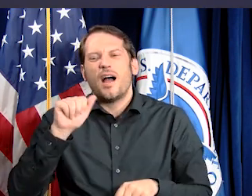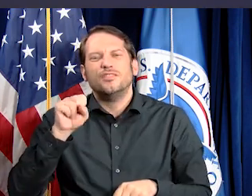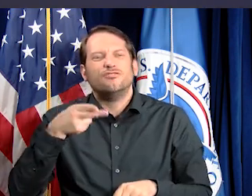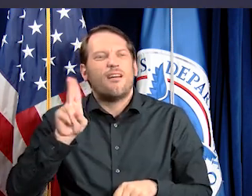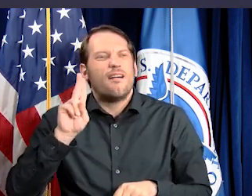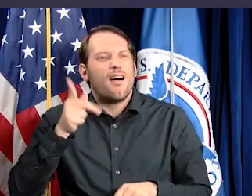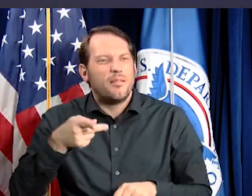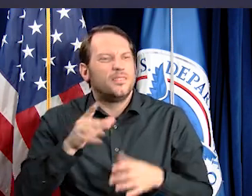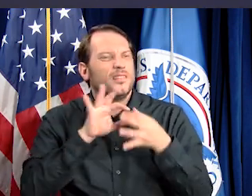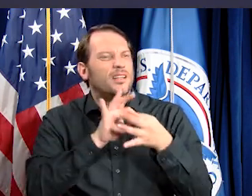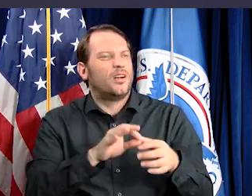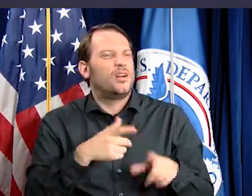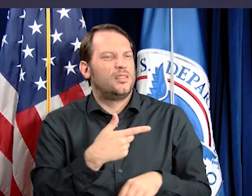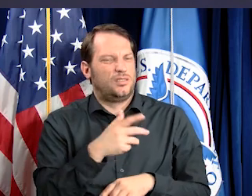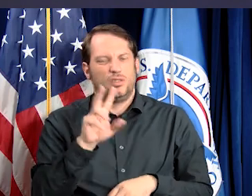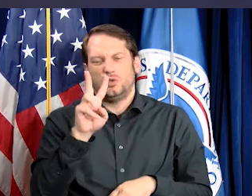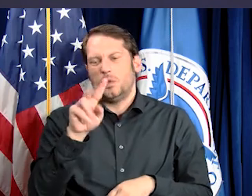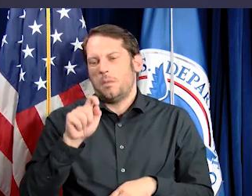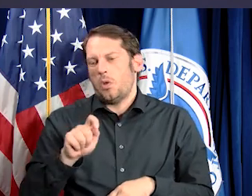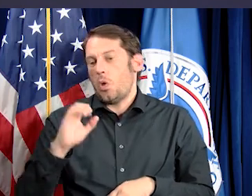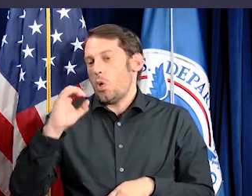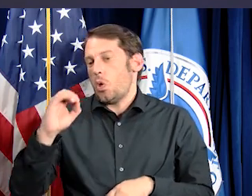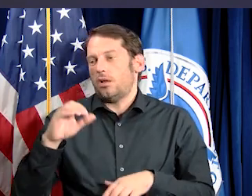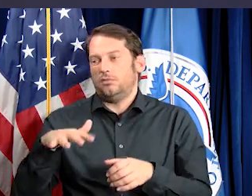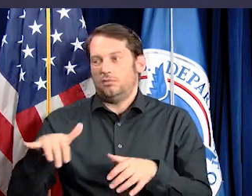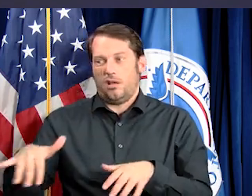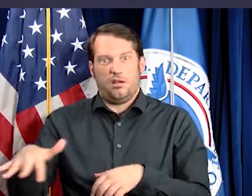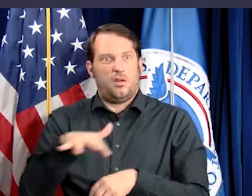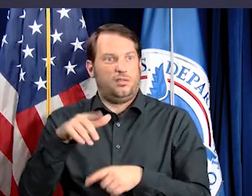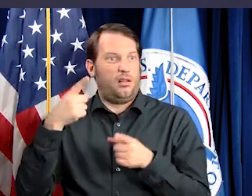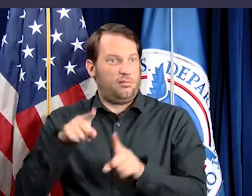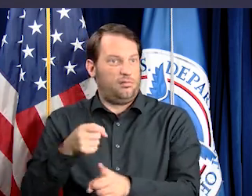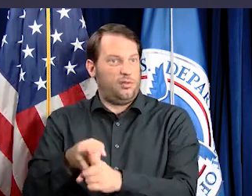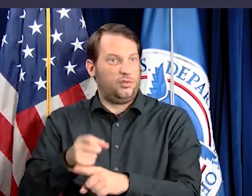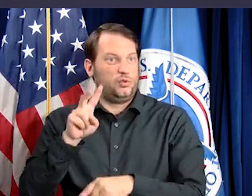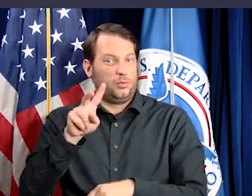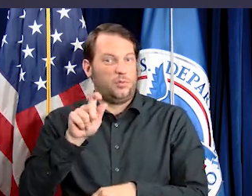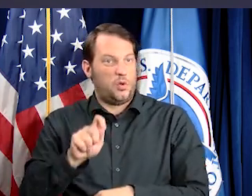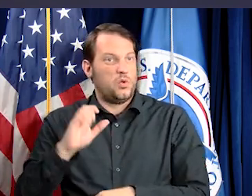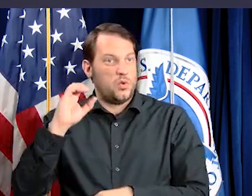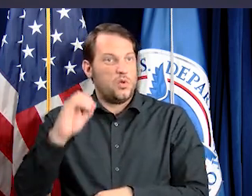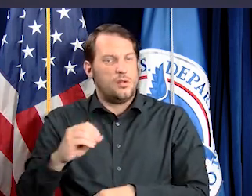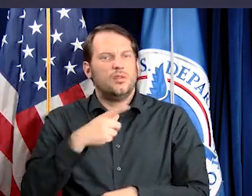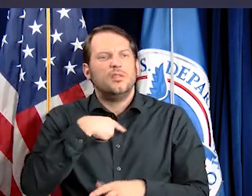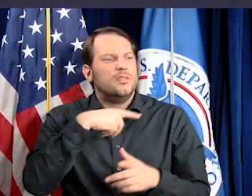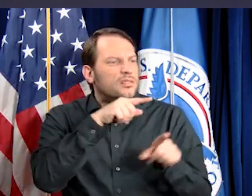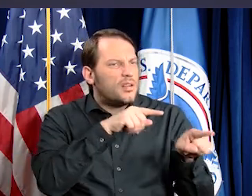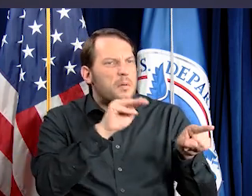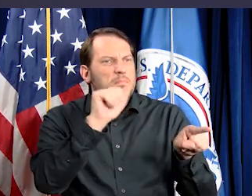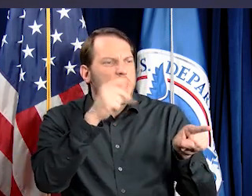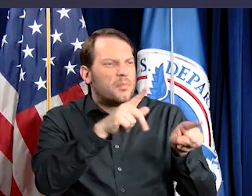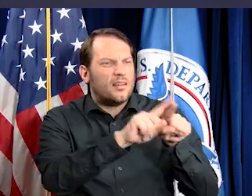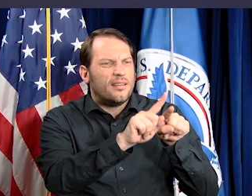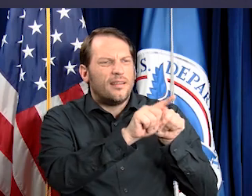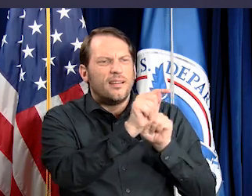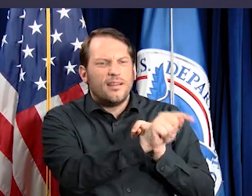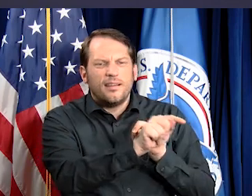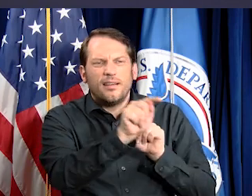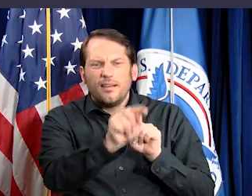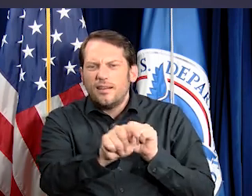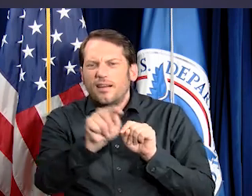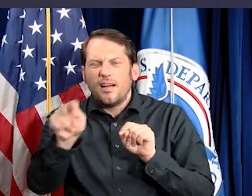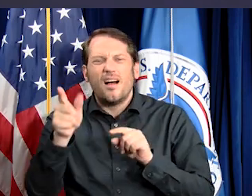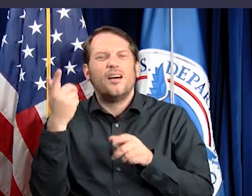area. And what we found was a variety of maps, especially Google Maps, being used